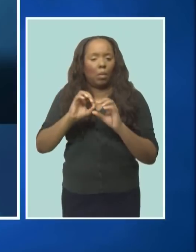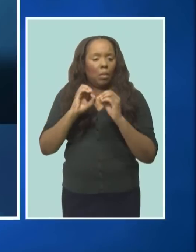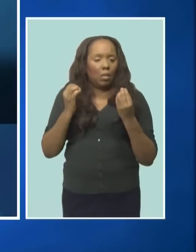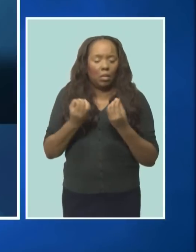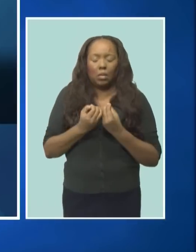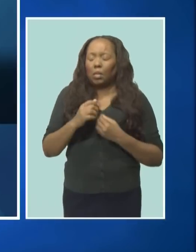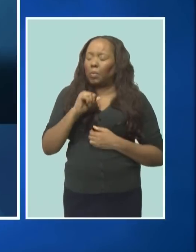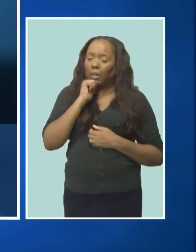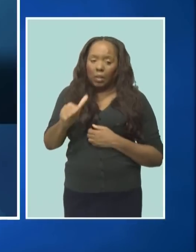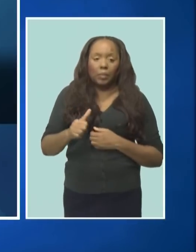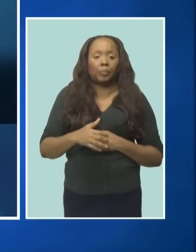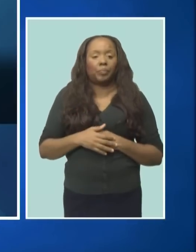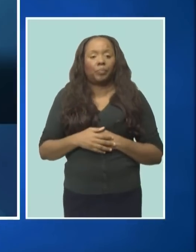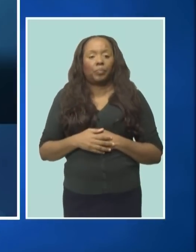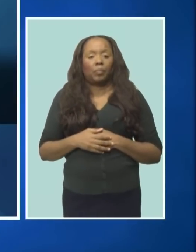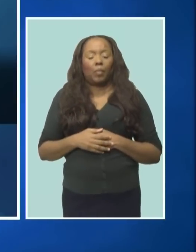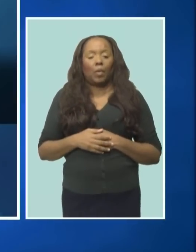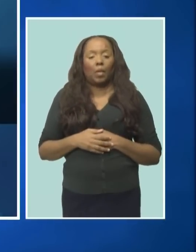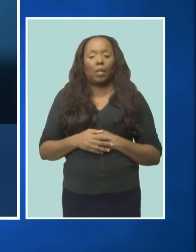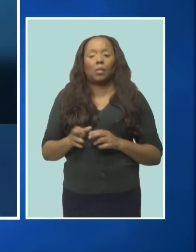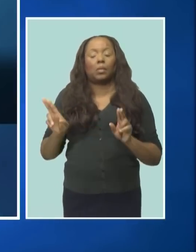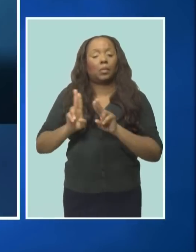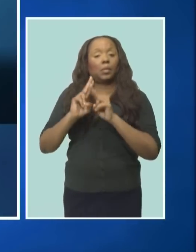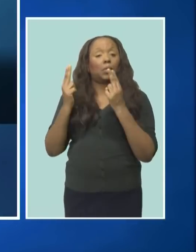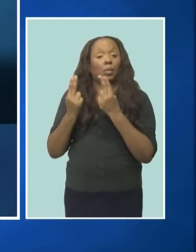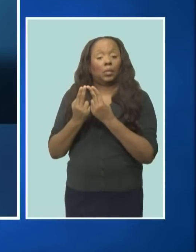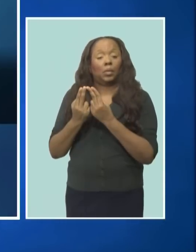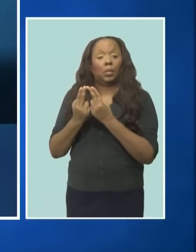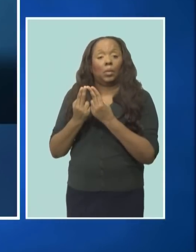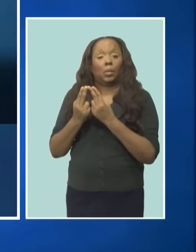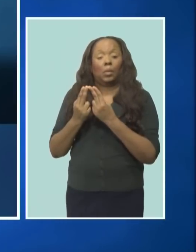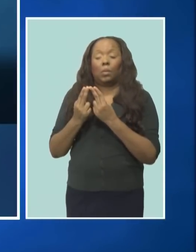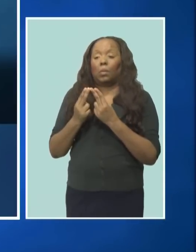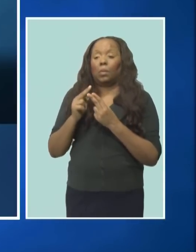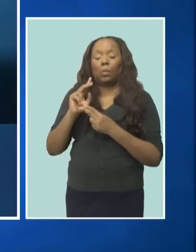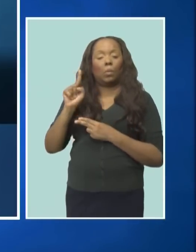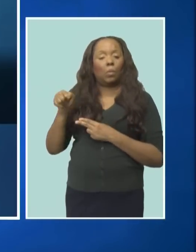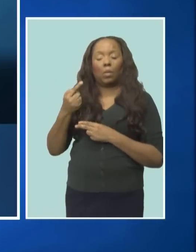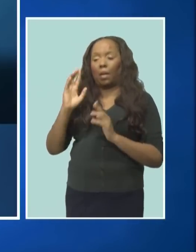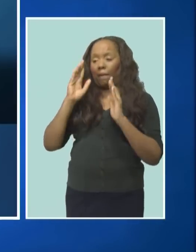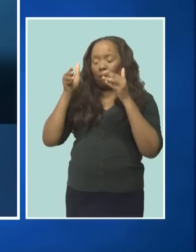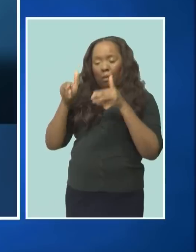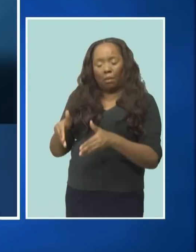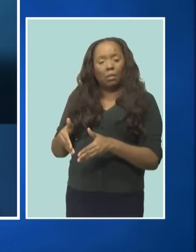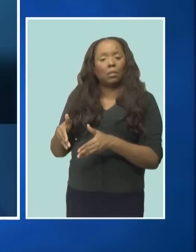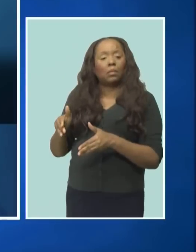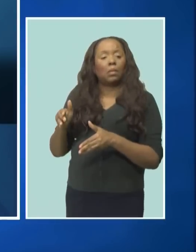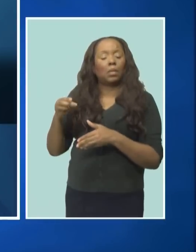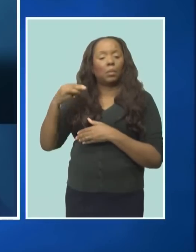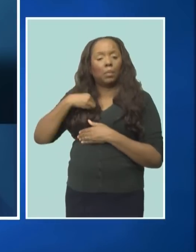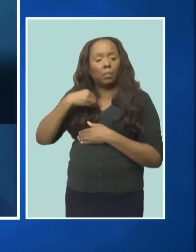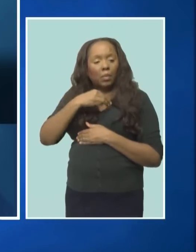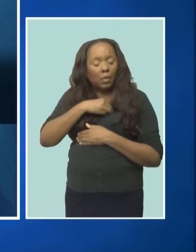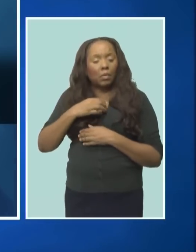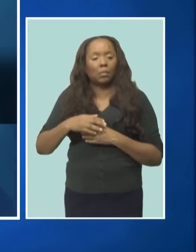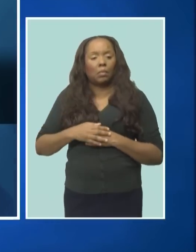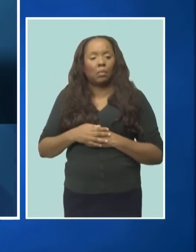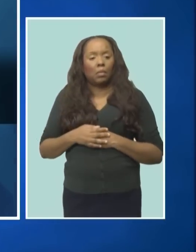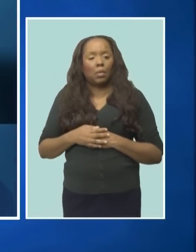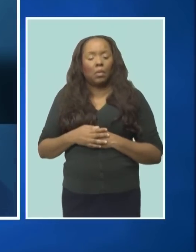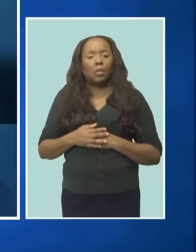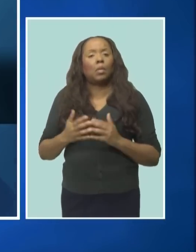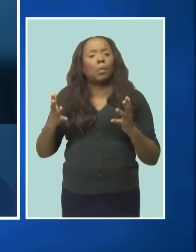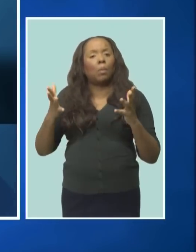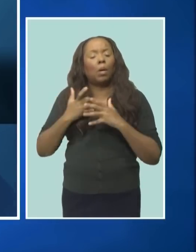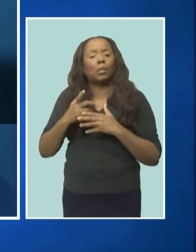The union has always operated solely in the interests of its members and remains committed to carrying out their